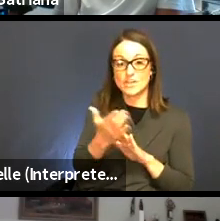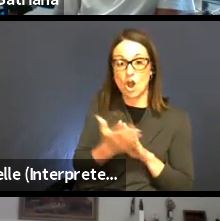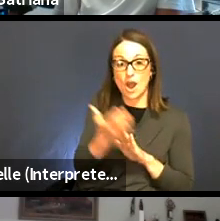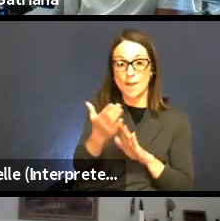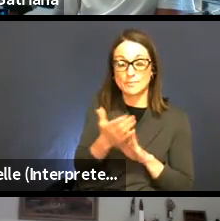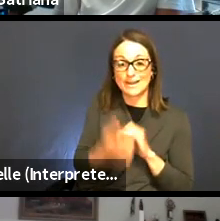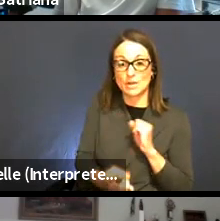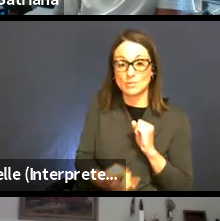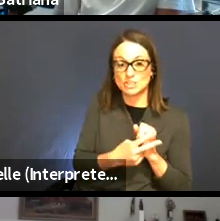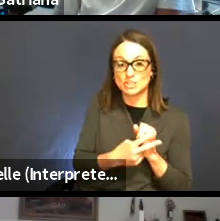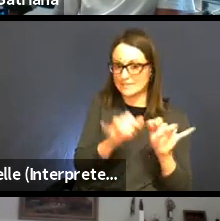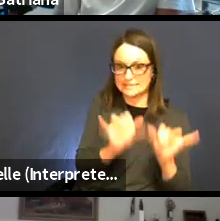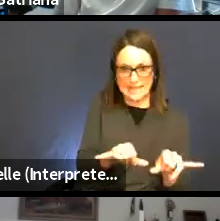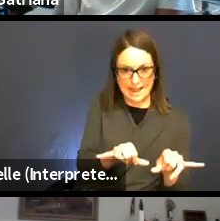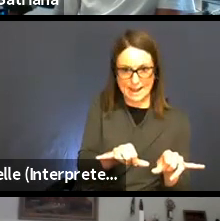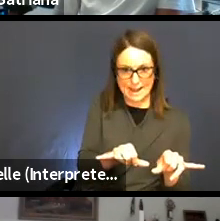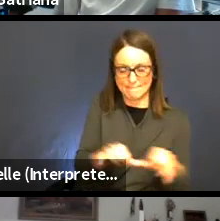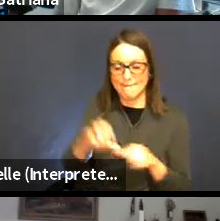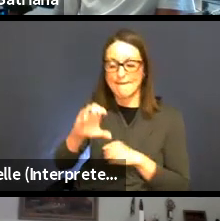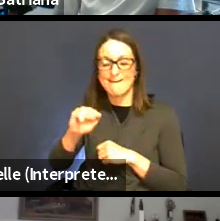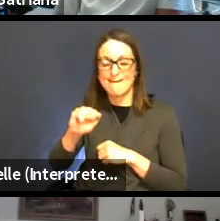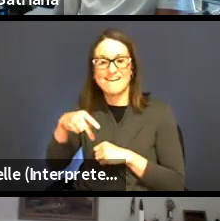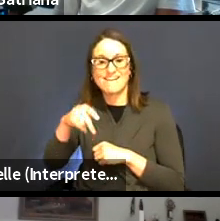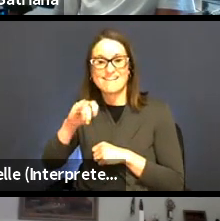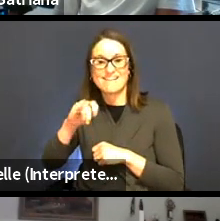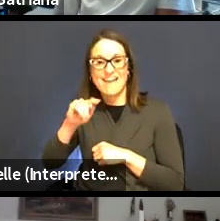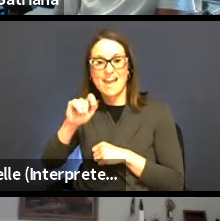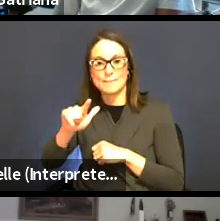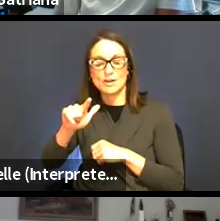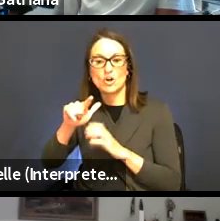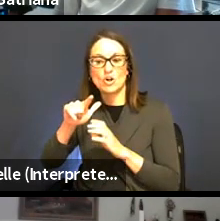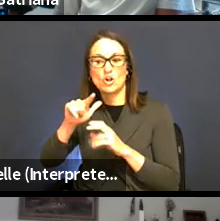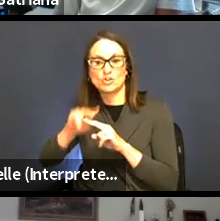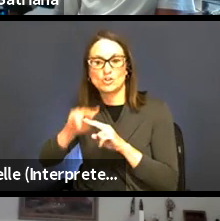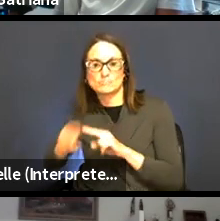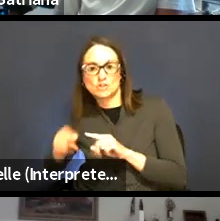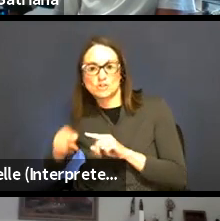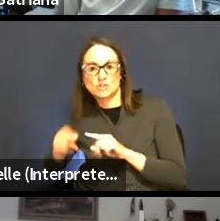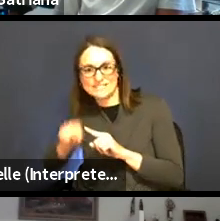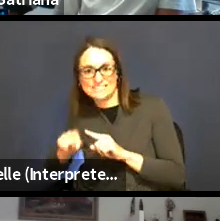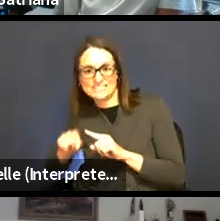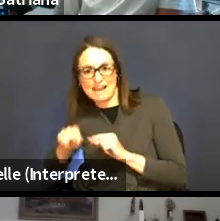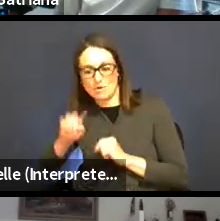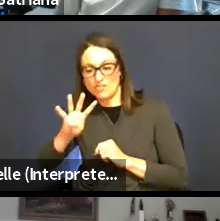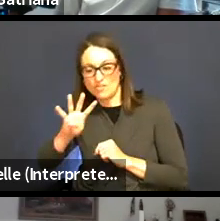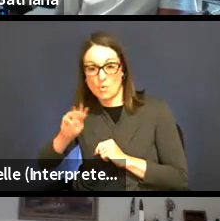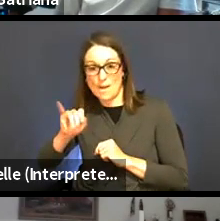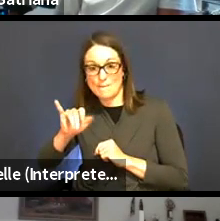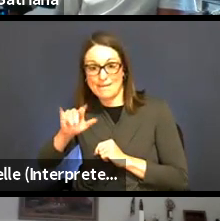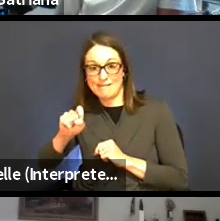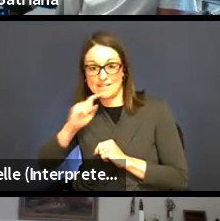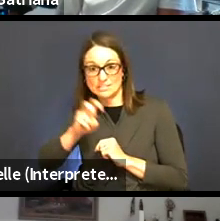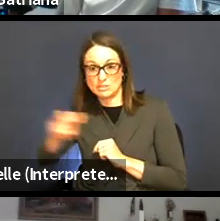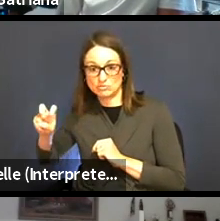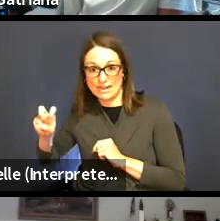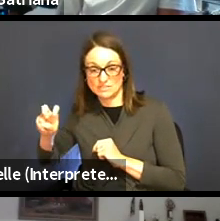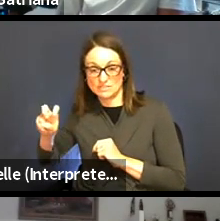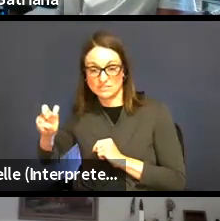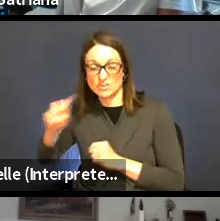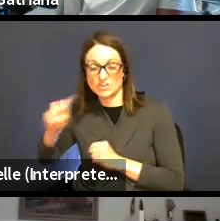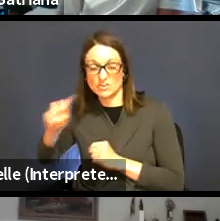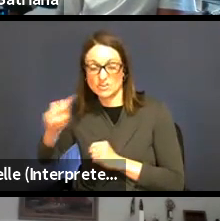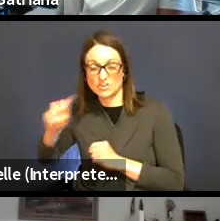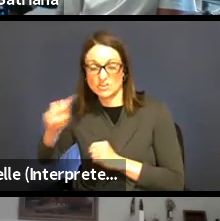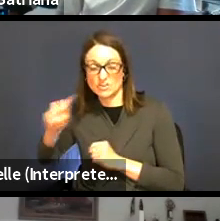the capital reserve goes down by the $4 million that is being transferred to fund the approved capital